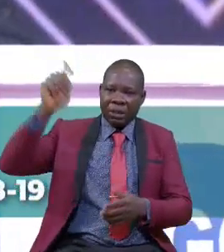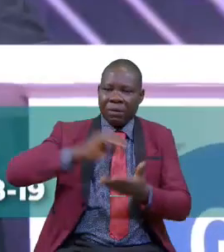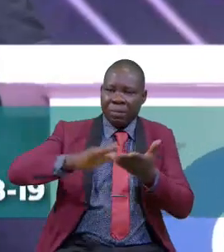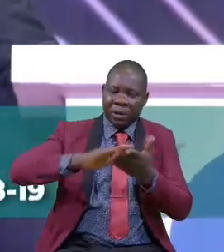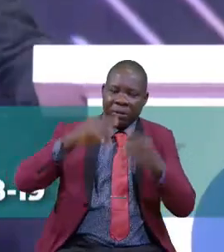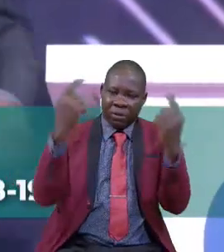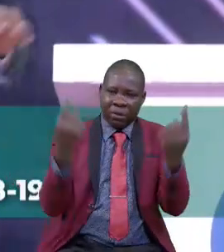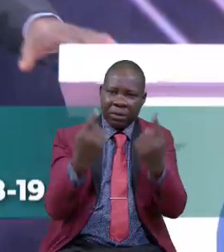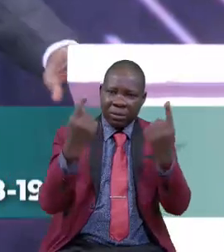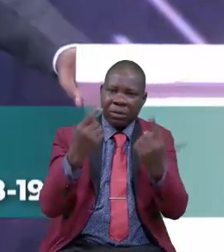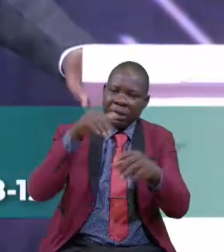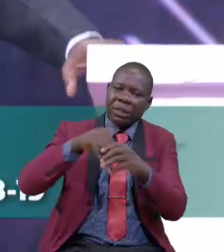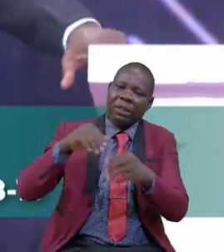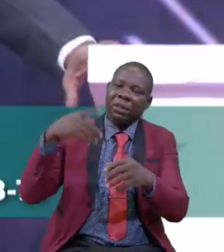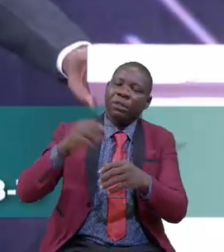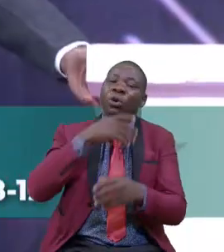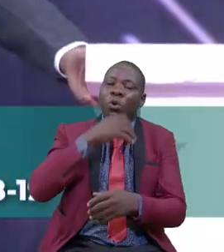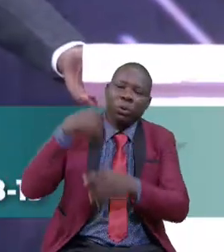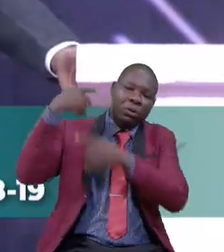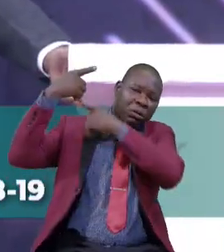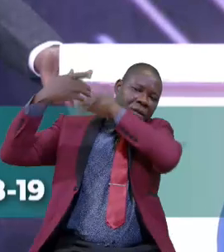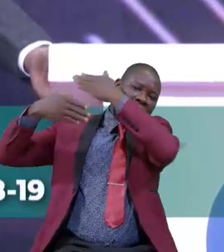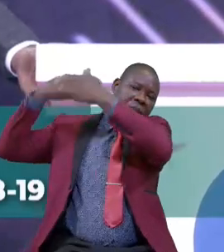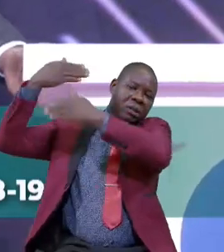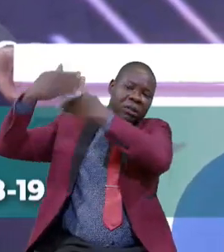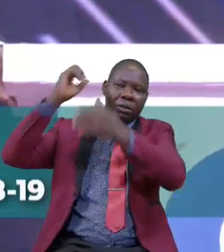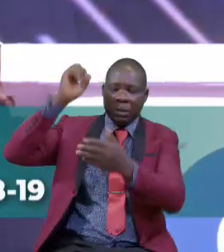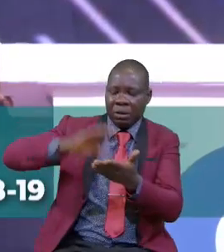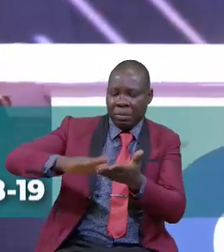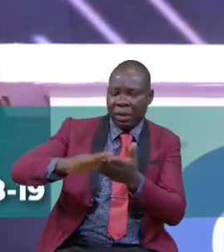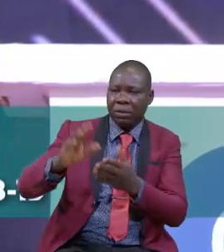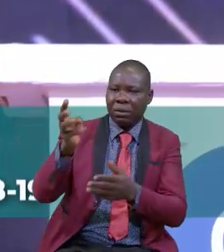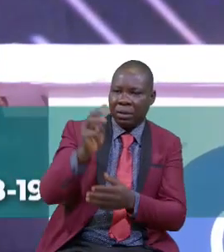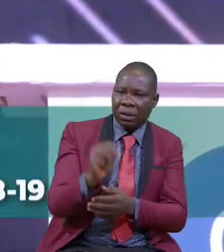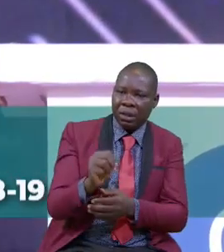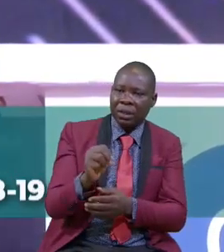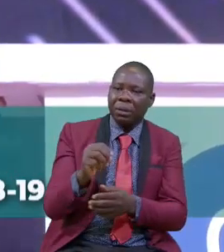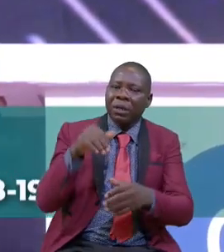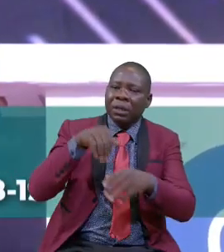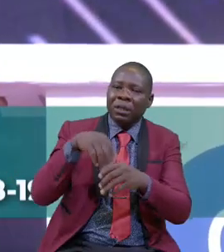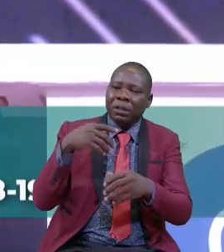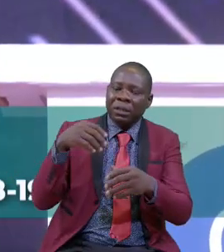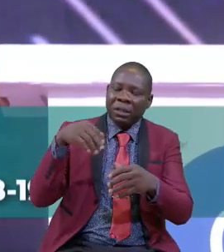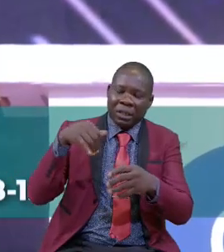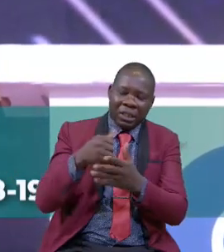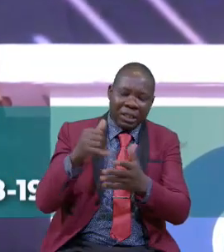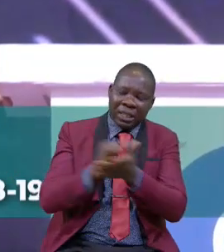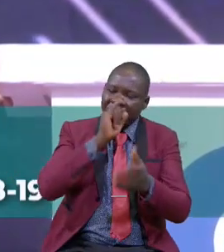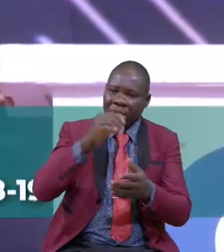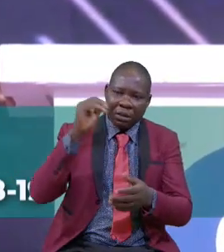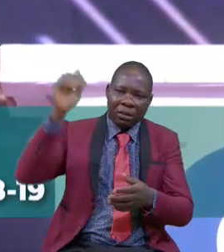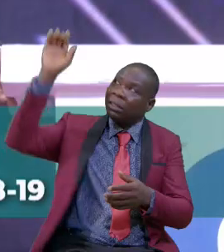them. But that's His nature. He has not stopped. He keeps on pardoning and pardoning everyone that